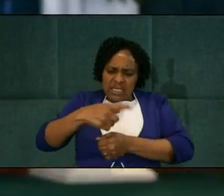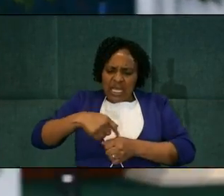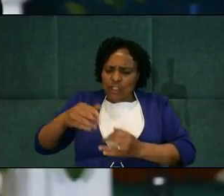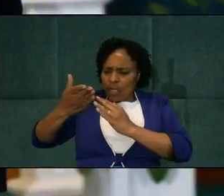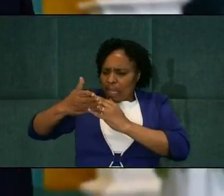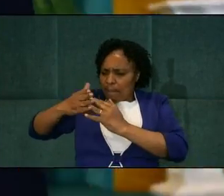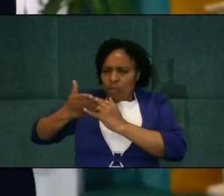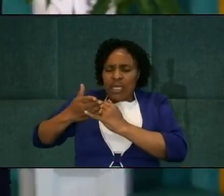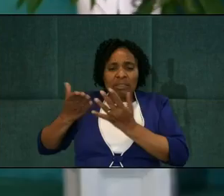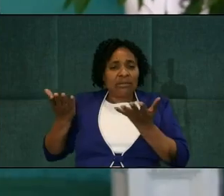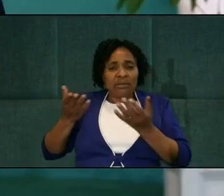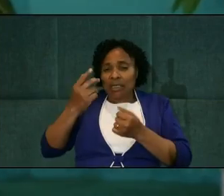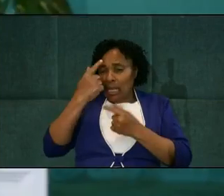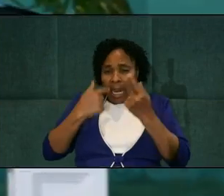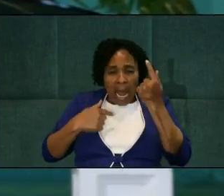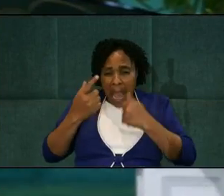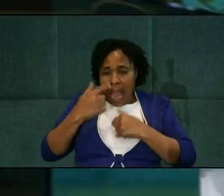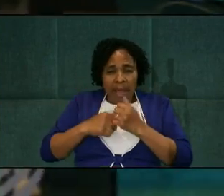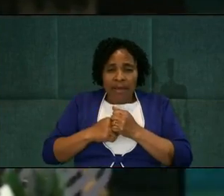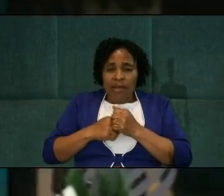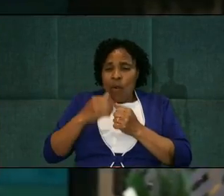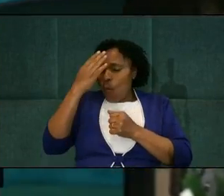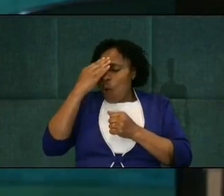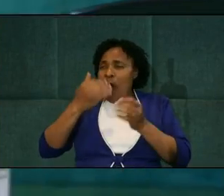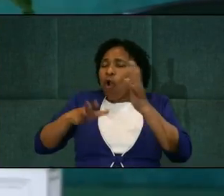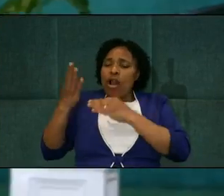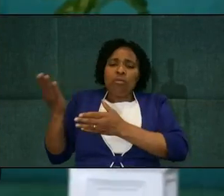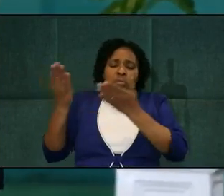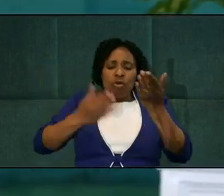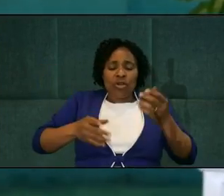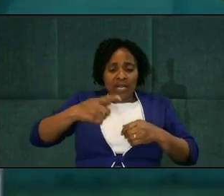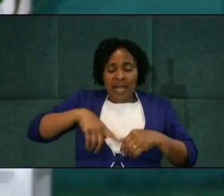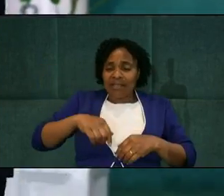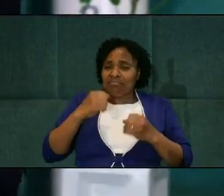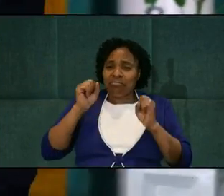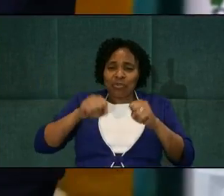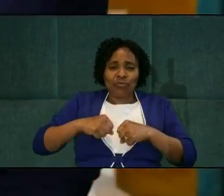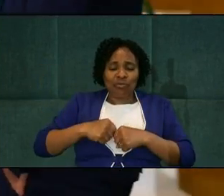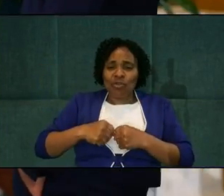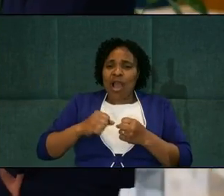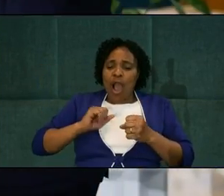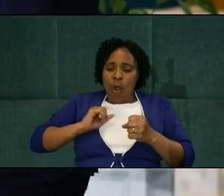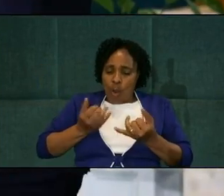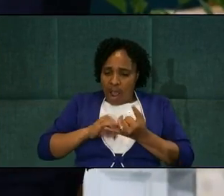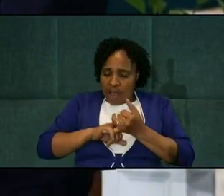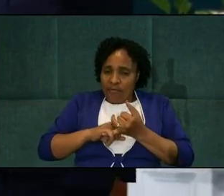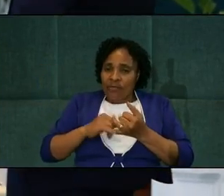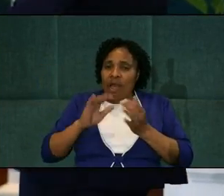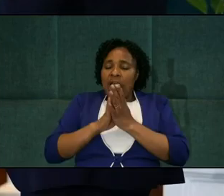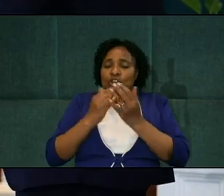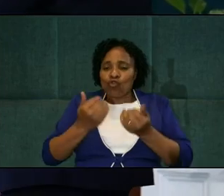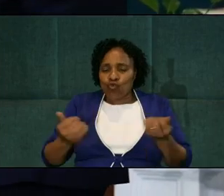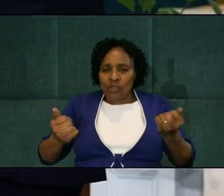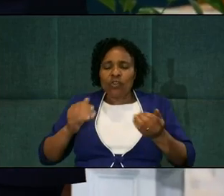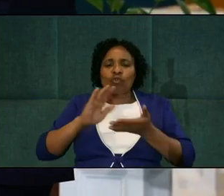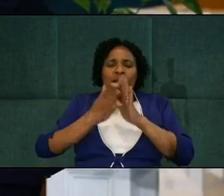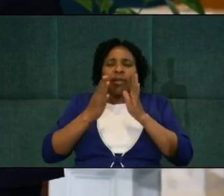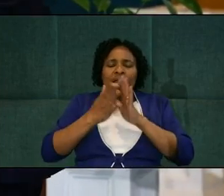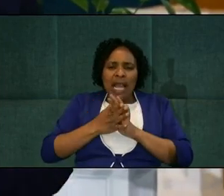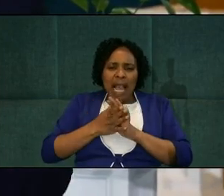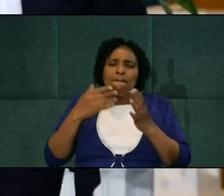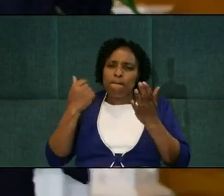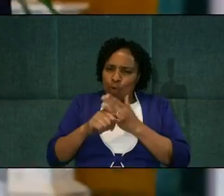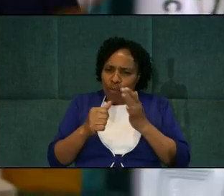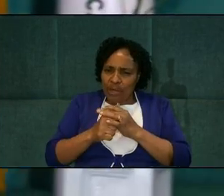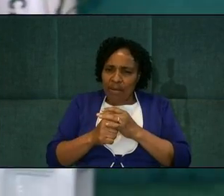they cry. Why has the Lord brought us to this land to fall by the sword that our wives and our children should become victims? Would it not